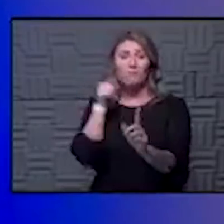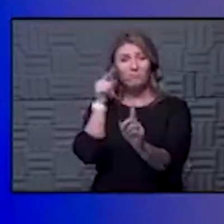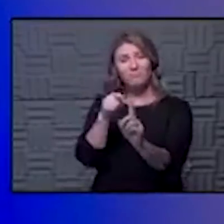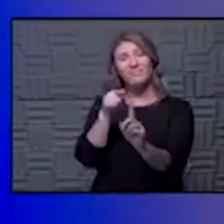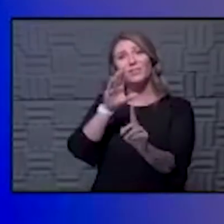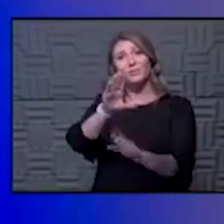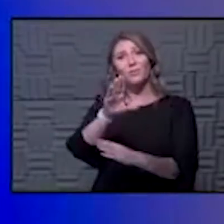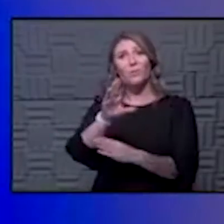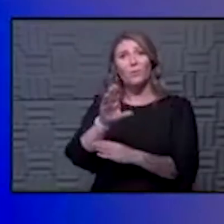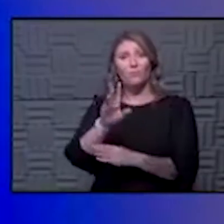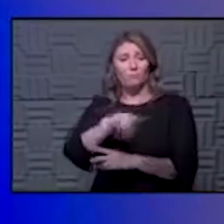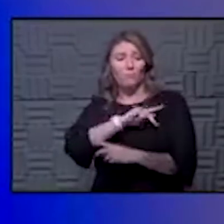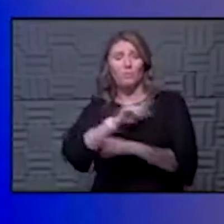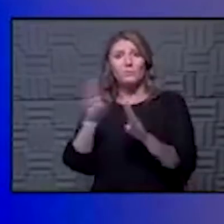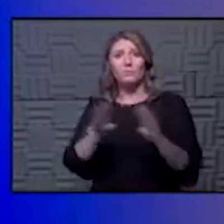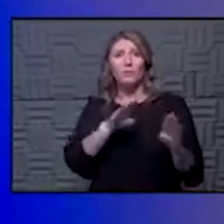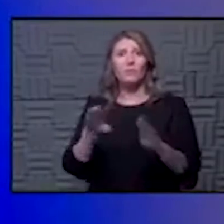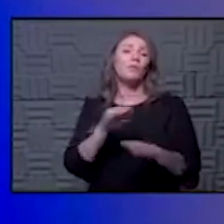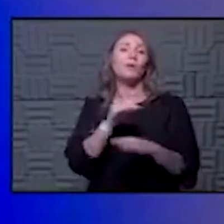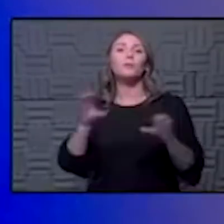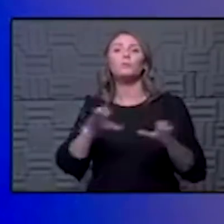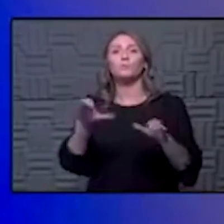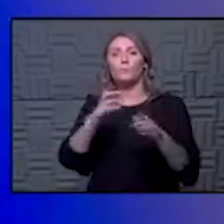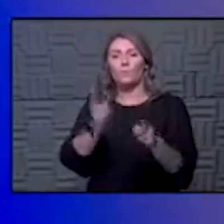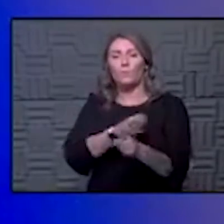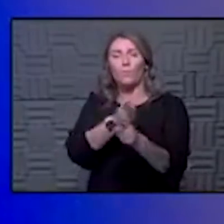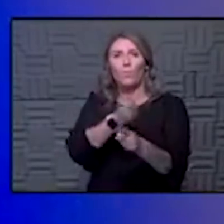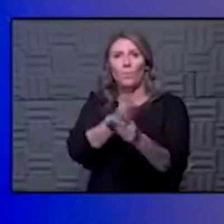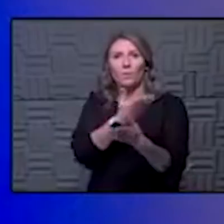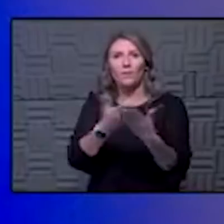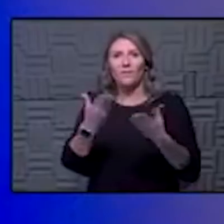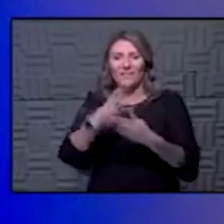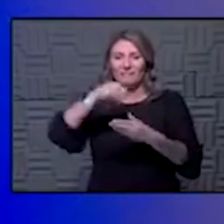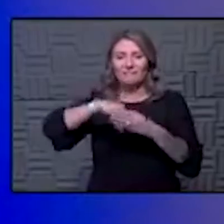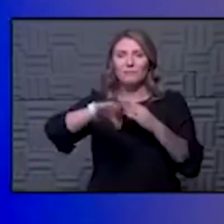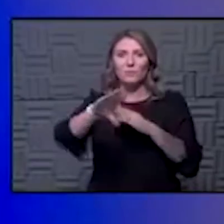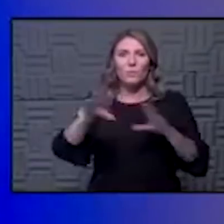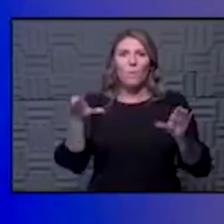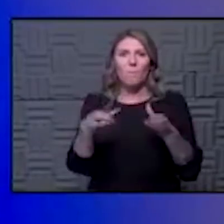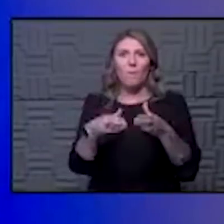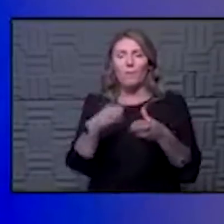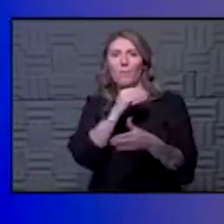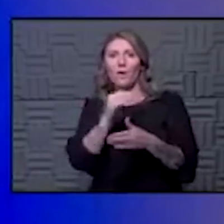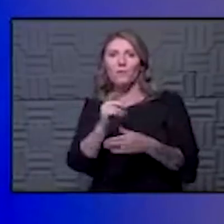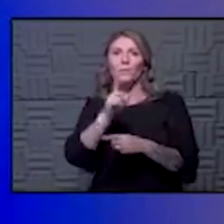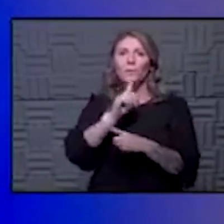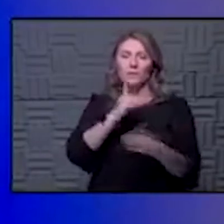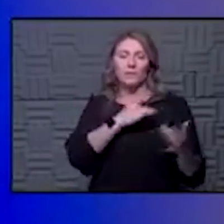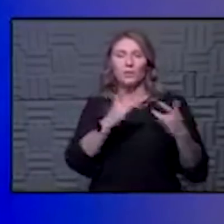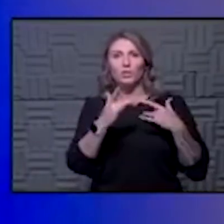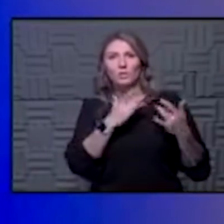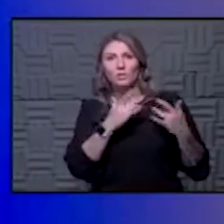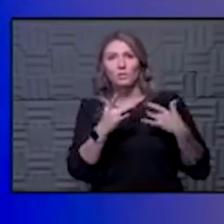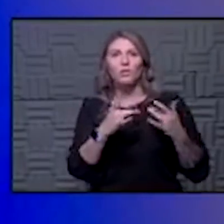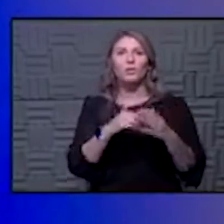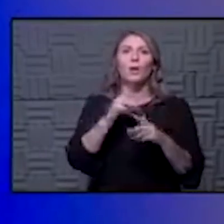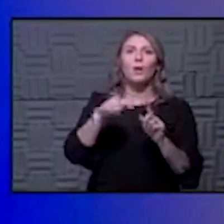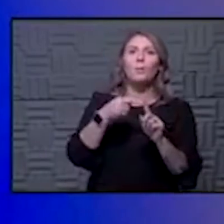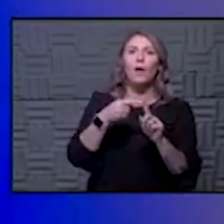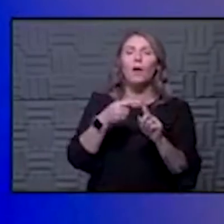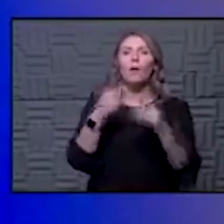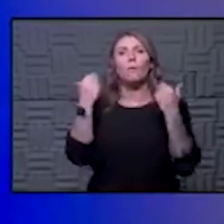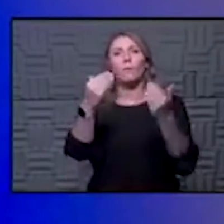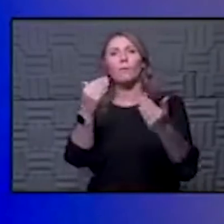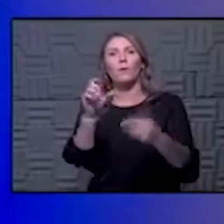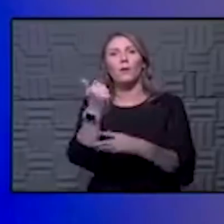personal behavior and doing the right things within your bubble and really being concerned about letting